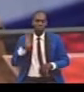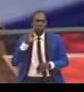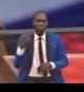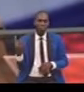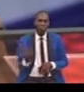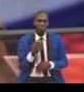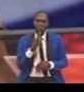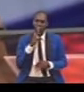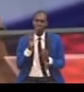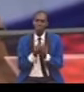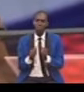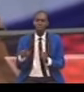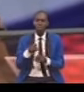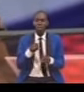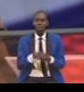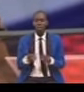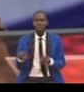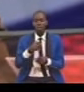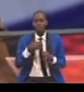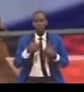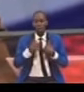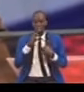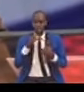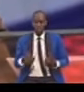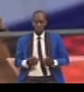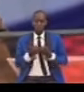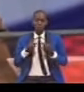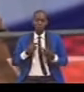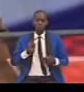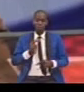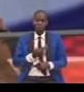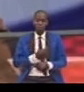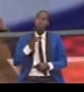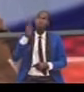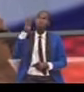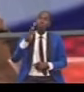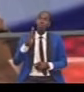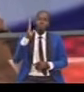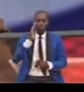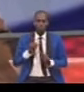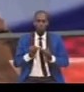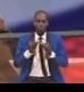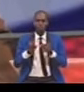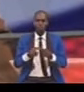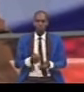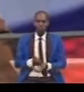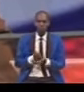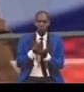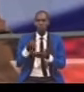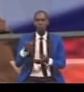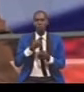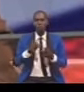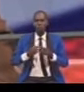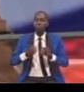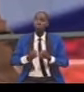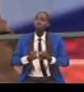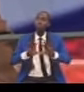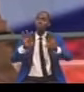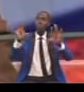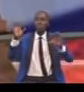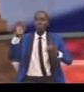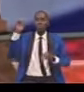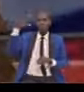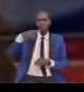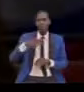them. As they have been a challenge to us, that the Lord will continue to make them bright, shining light and